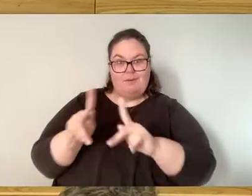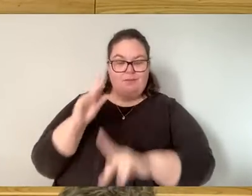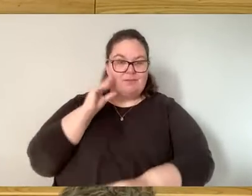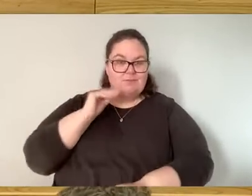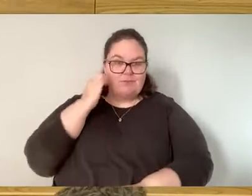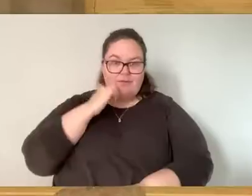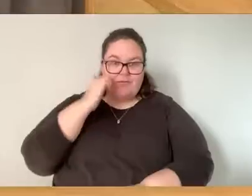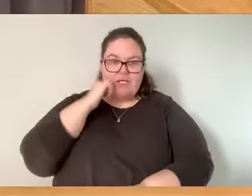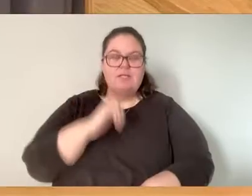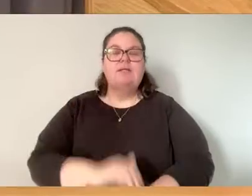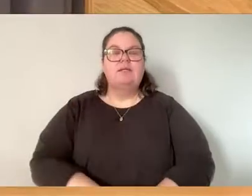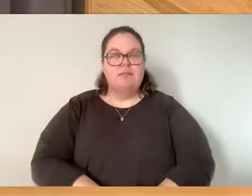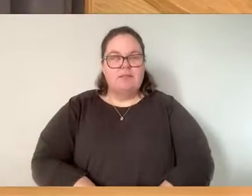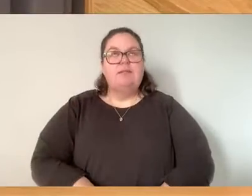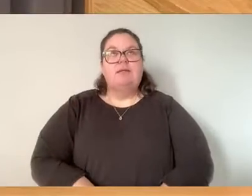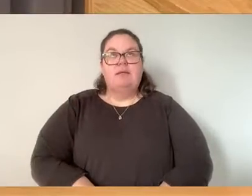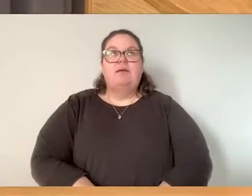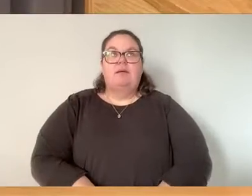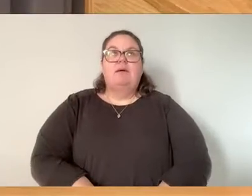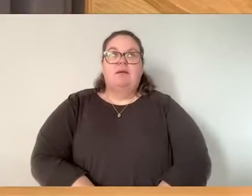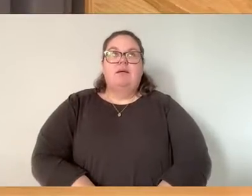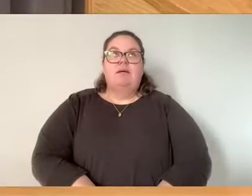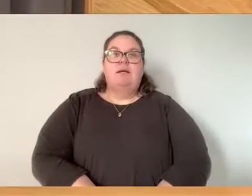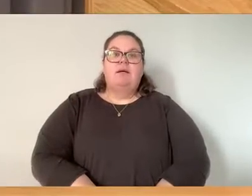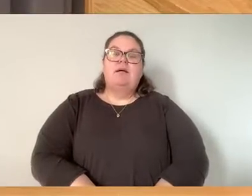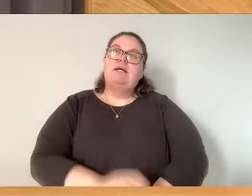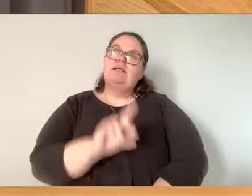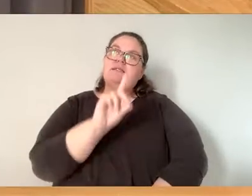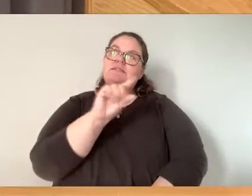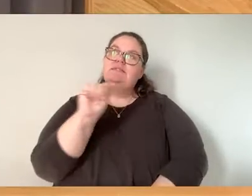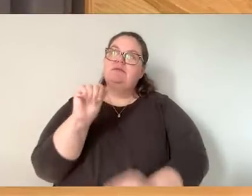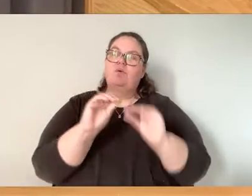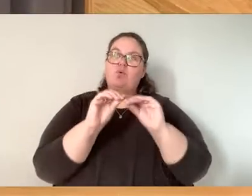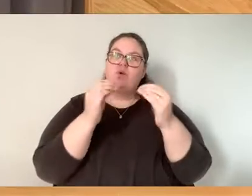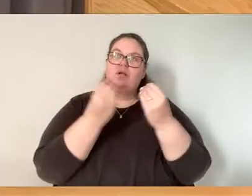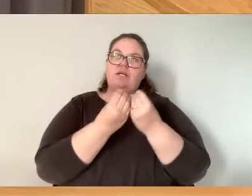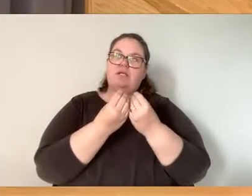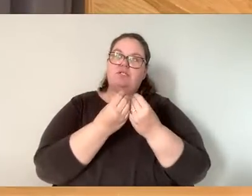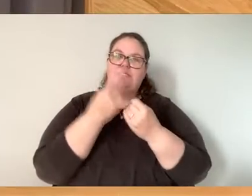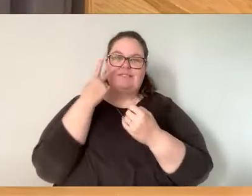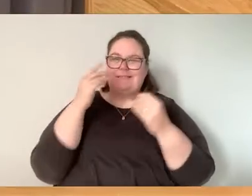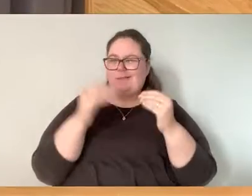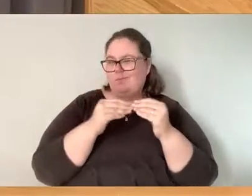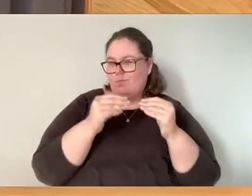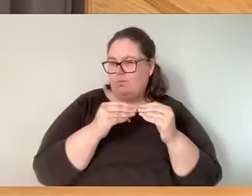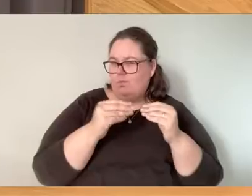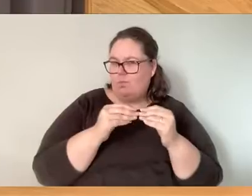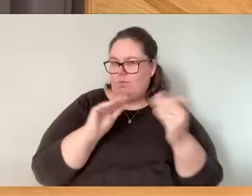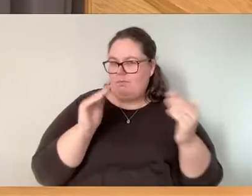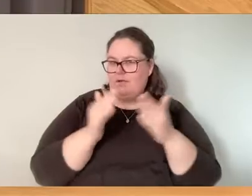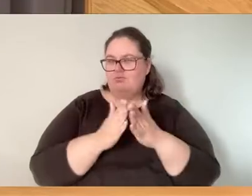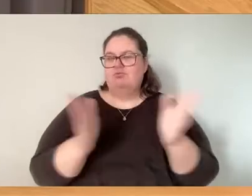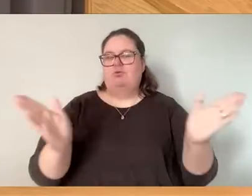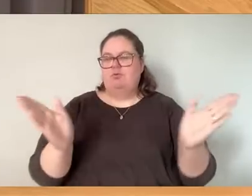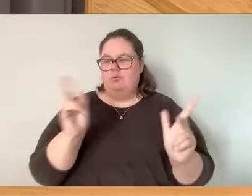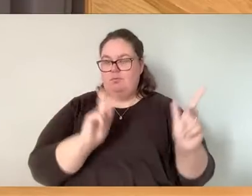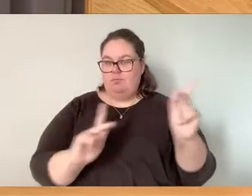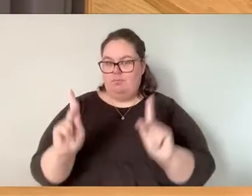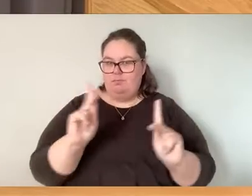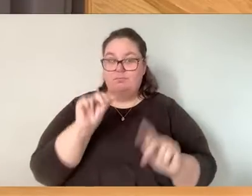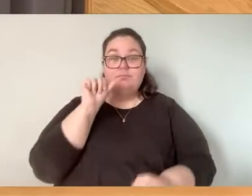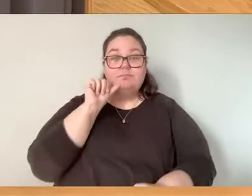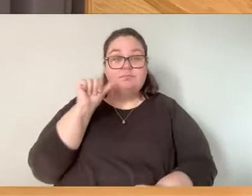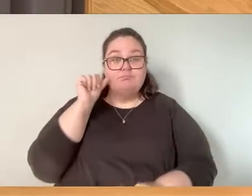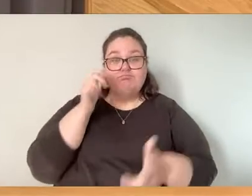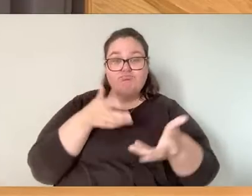work, disability organizations probably see it more than the general public. So, you know, yesterday I spoke to a mom that